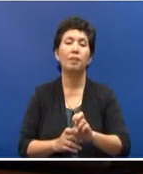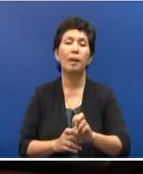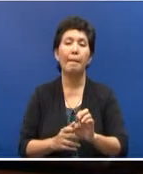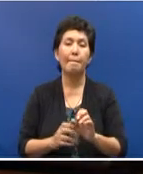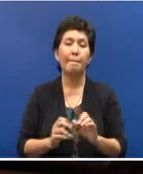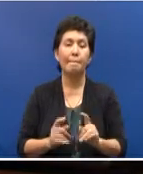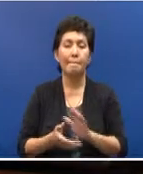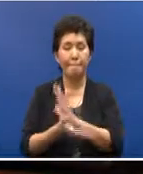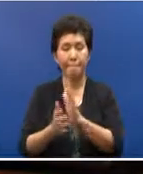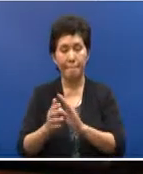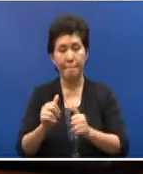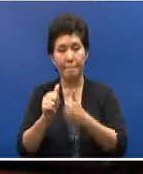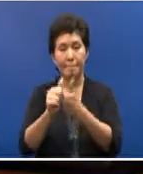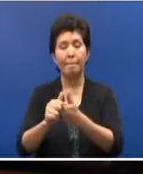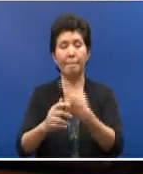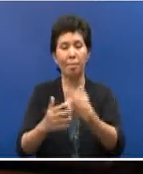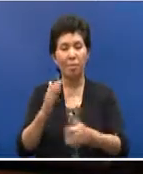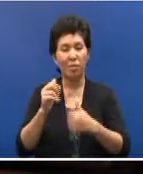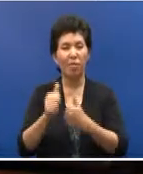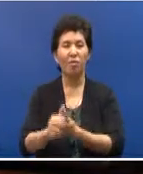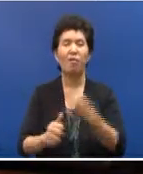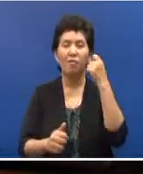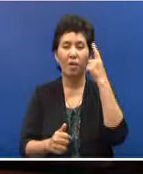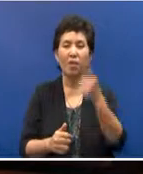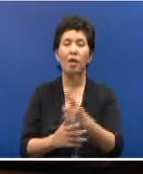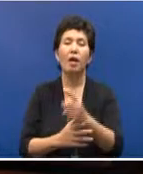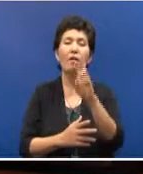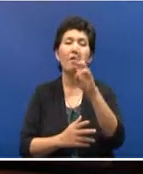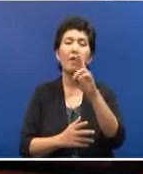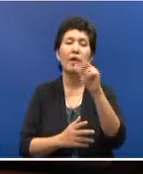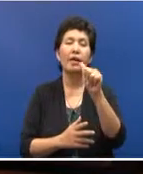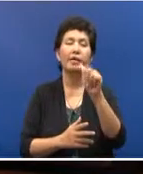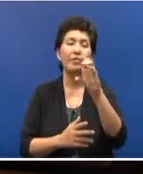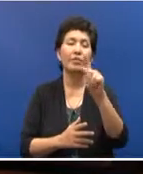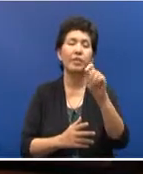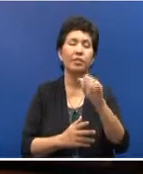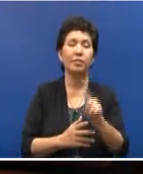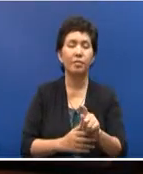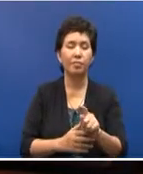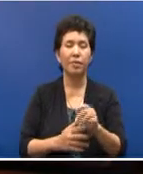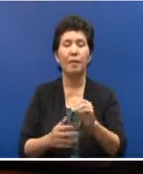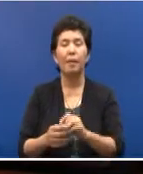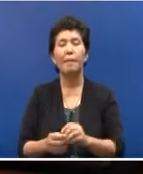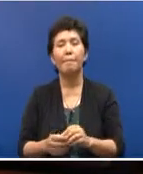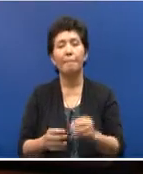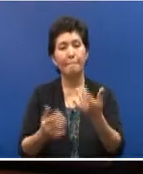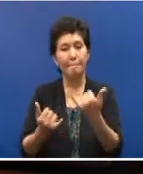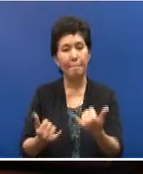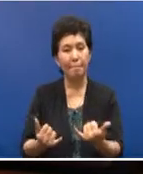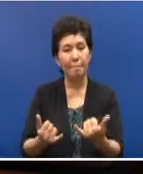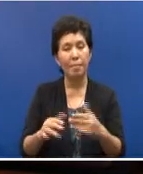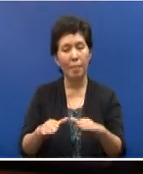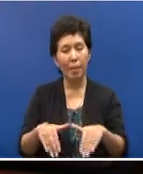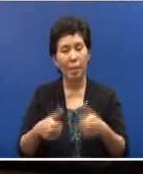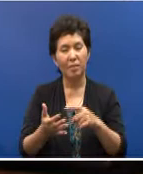Okay, so by understanding what is racism, okay, and what is ethnocentrism, now we want to see